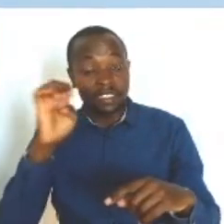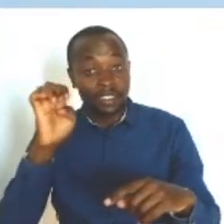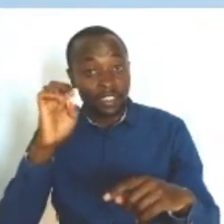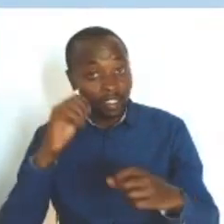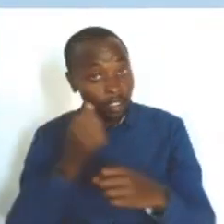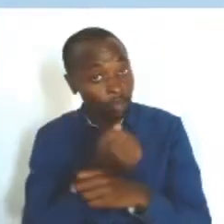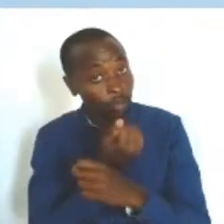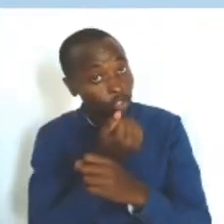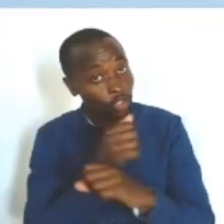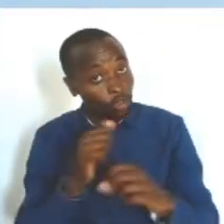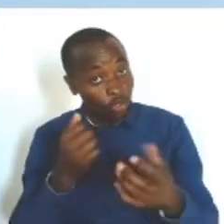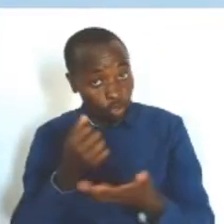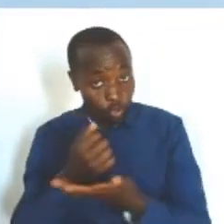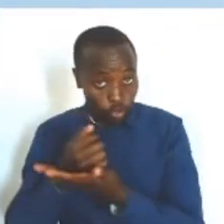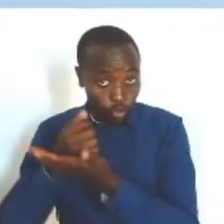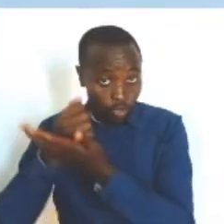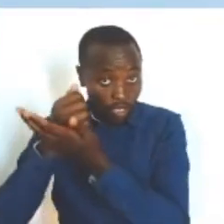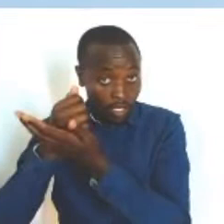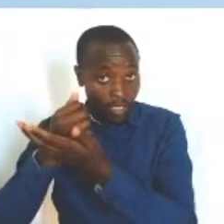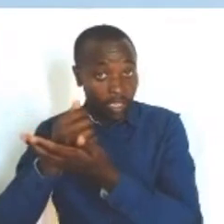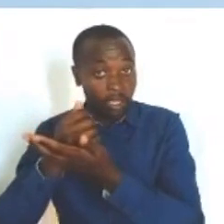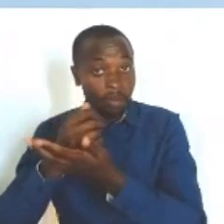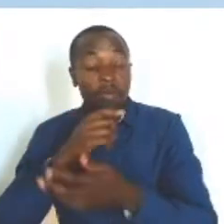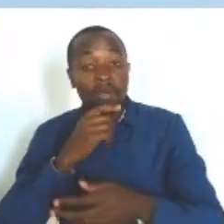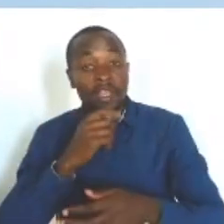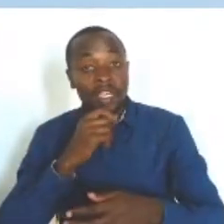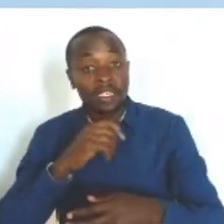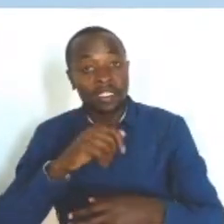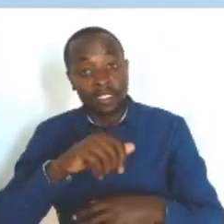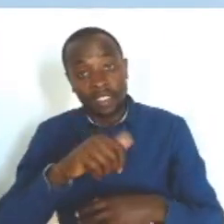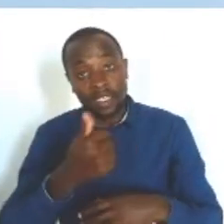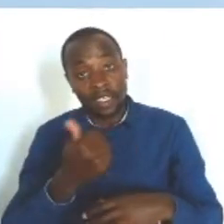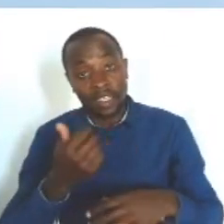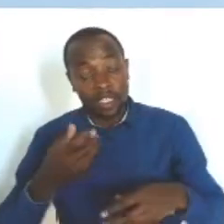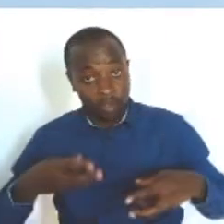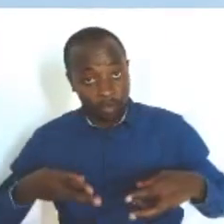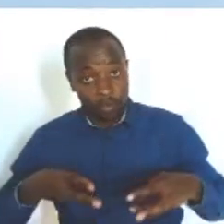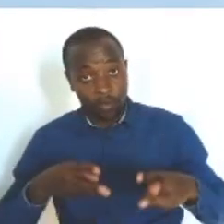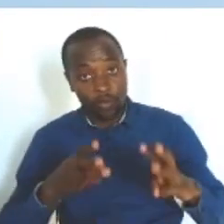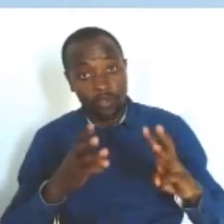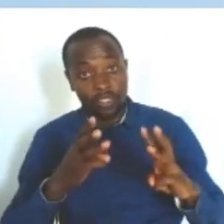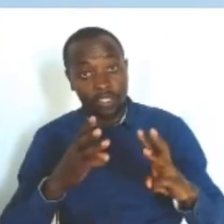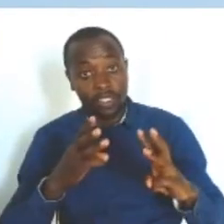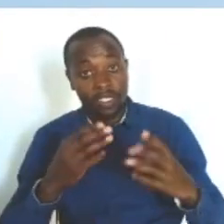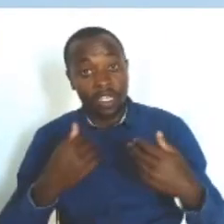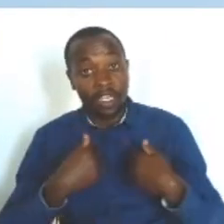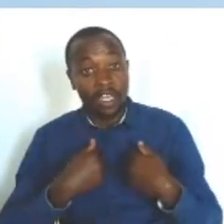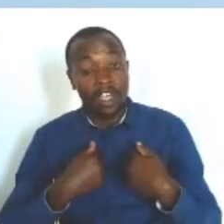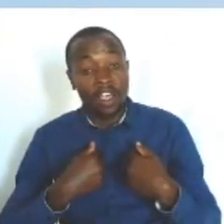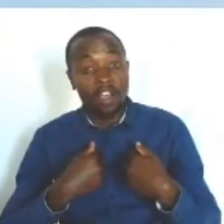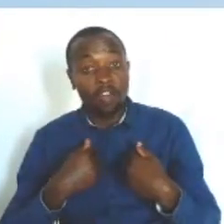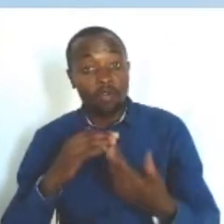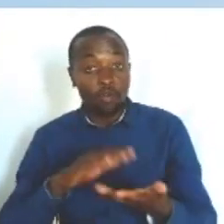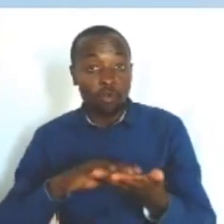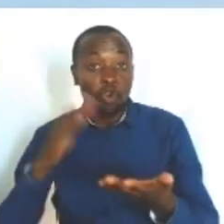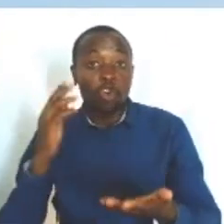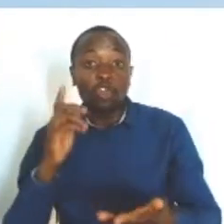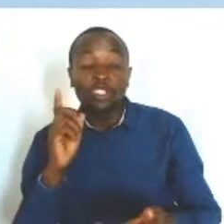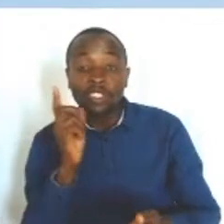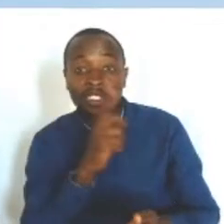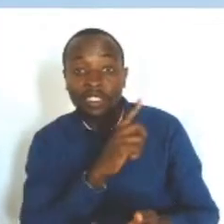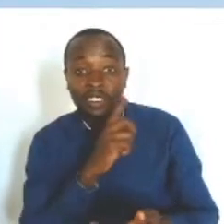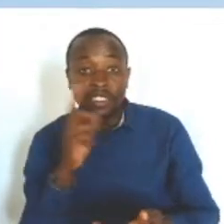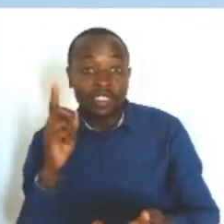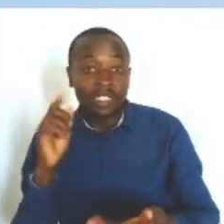helped mankind in any way. If anything, it has created more harm than good. We try